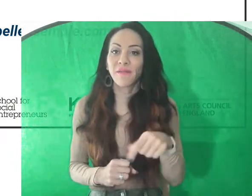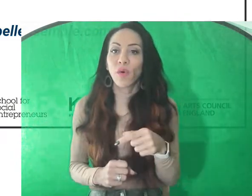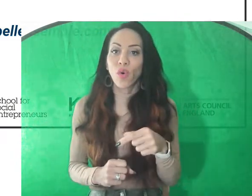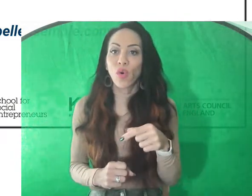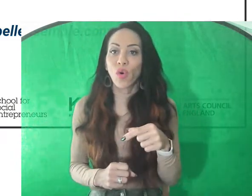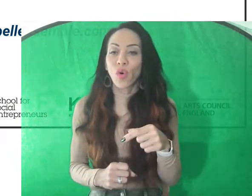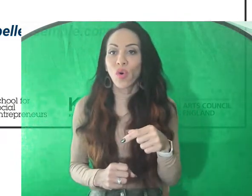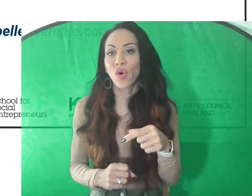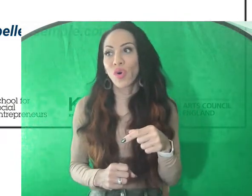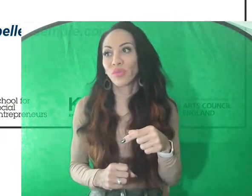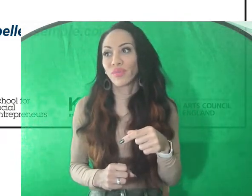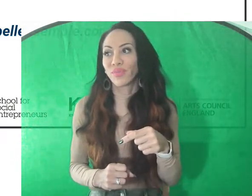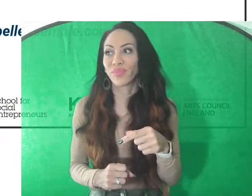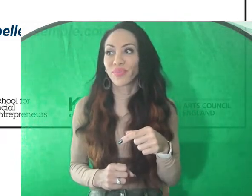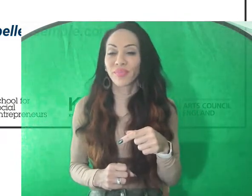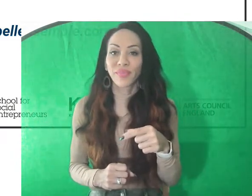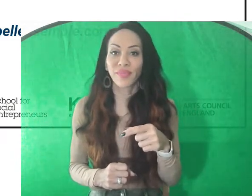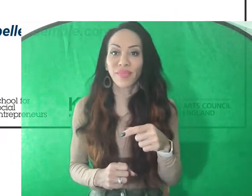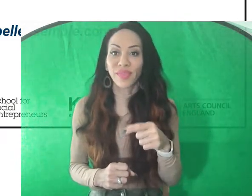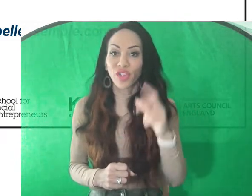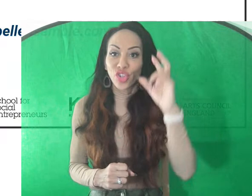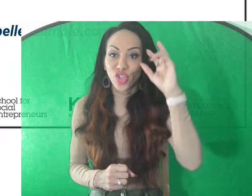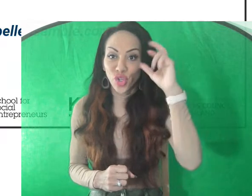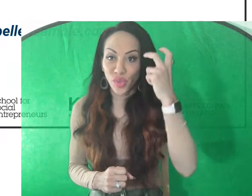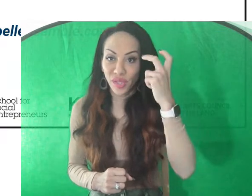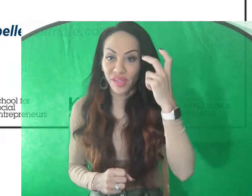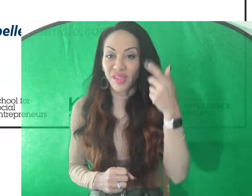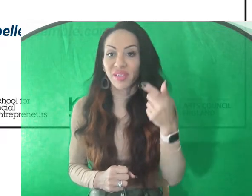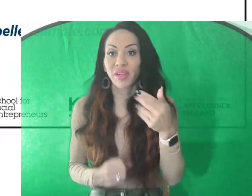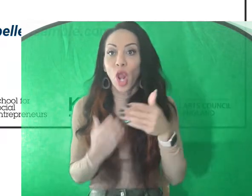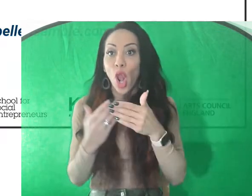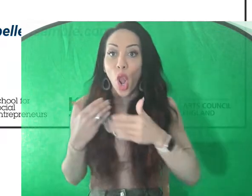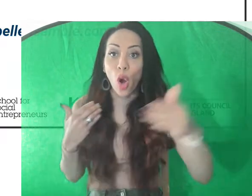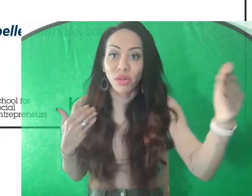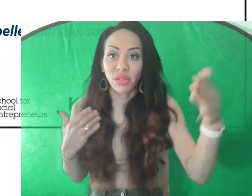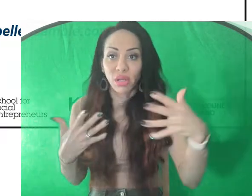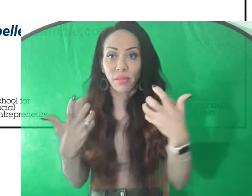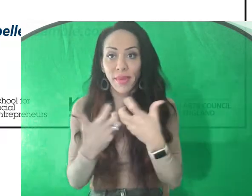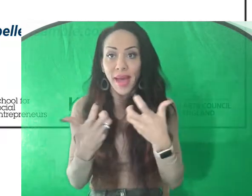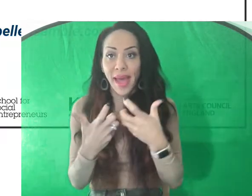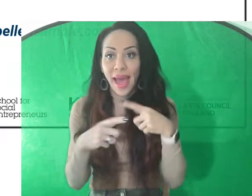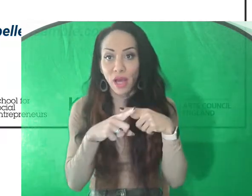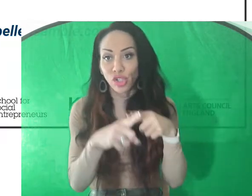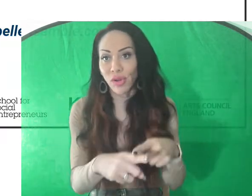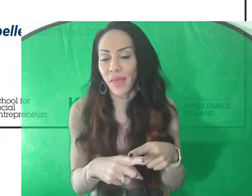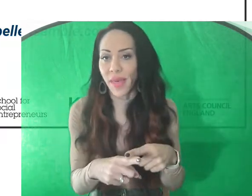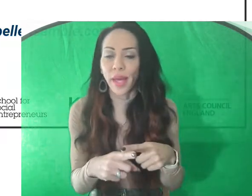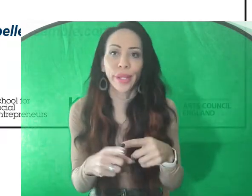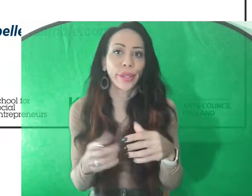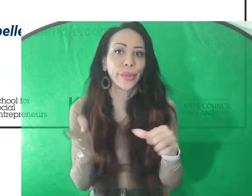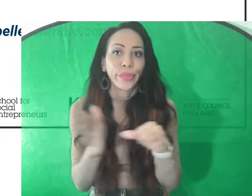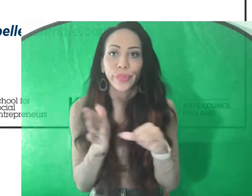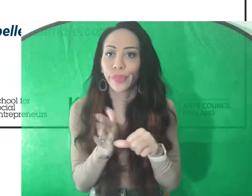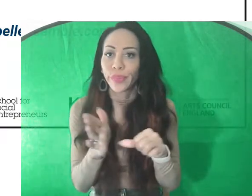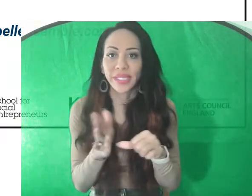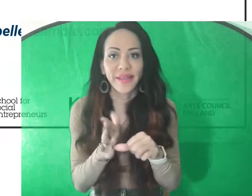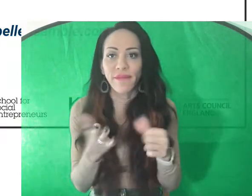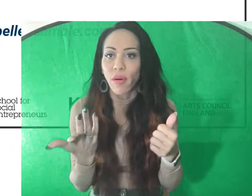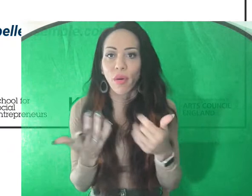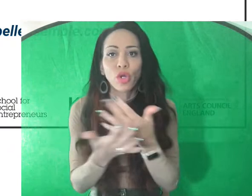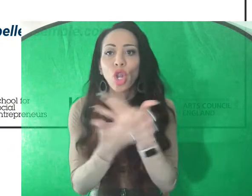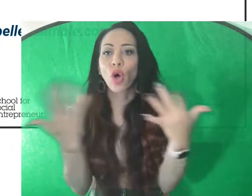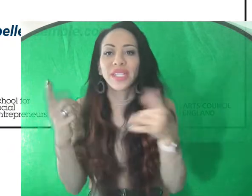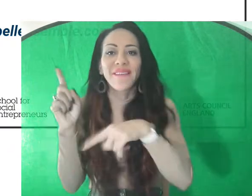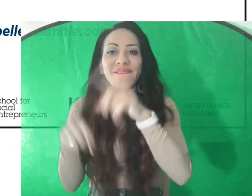that is those big questions of like, how do we track that? And like, there's so many different factors that are going into that. And like, hopefully some of these studies are kind